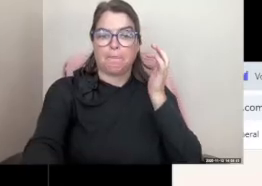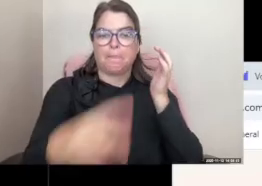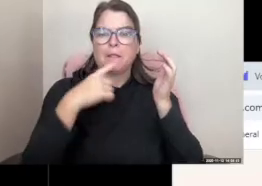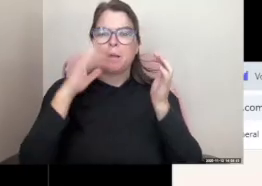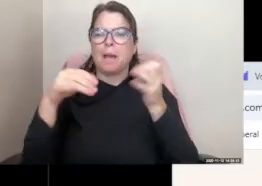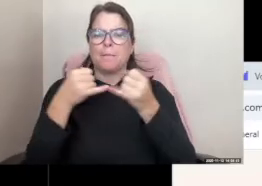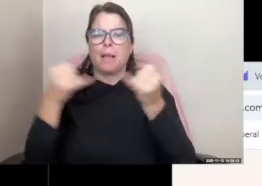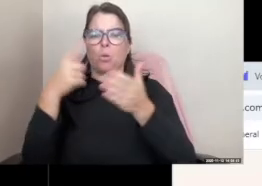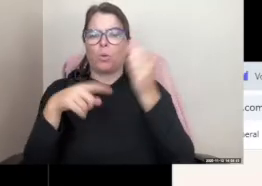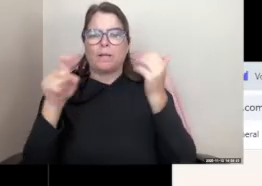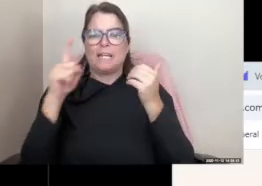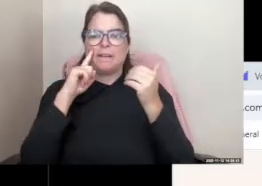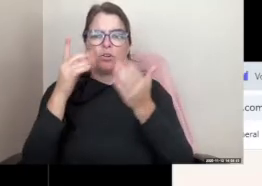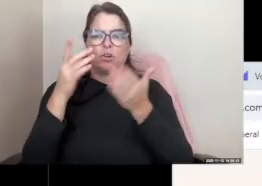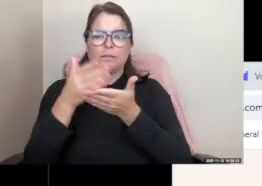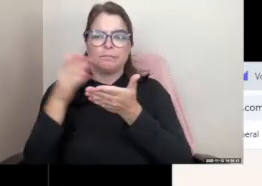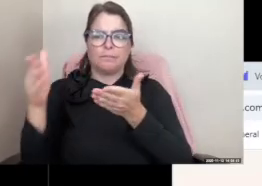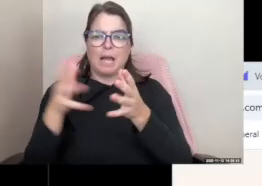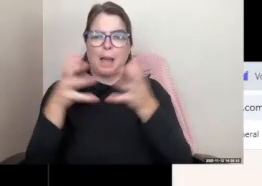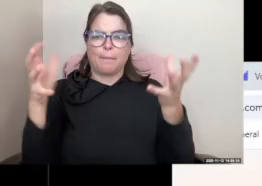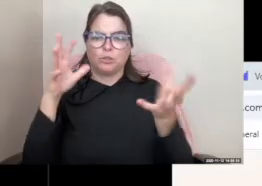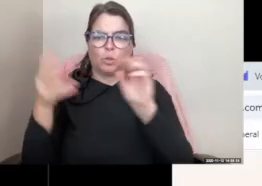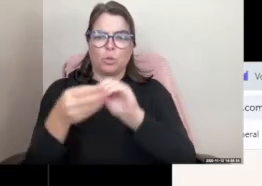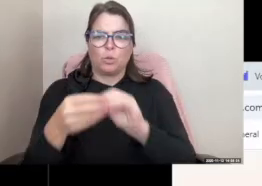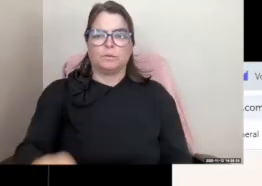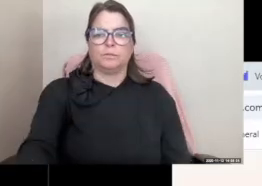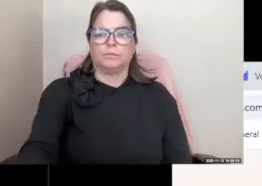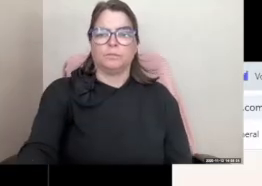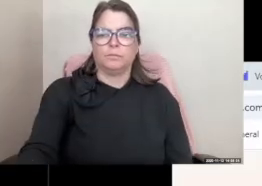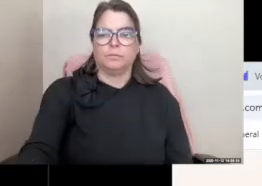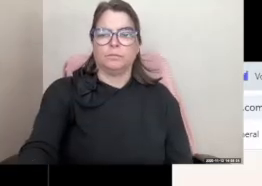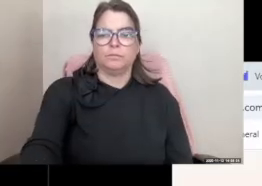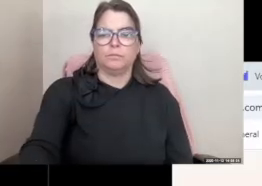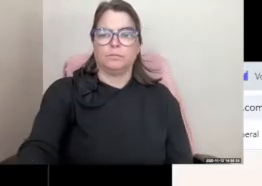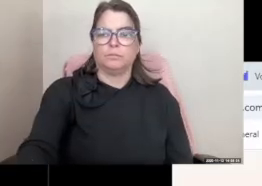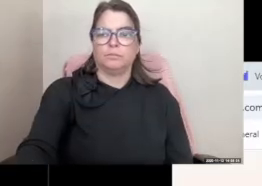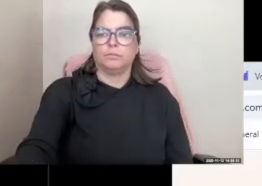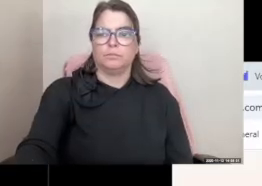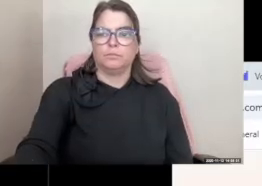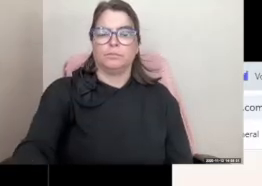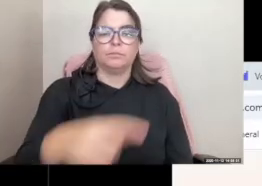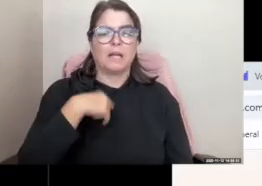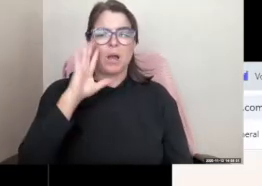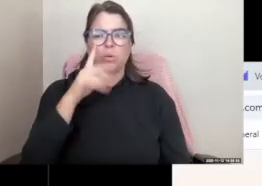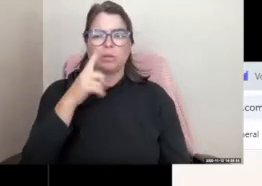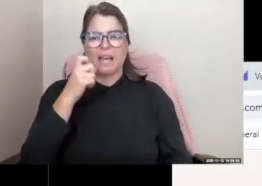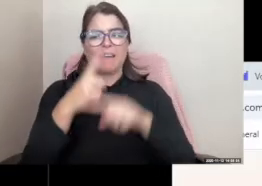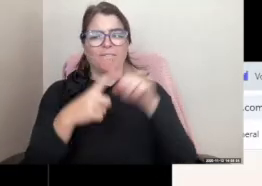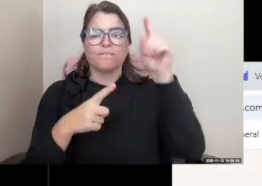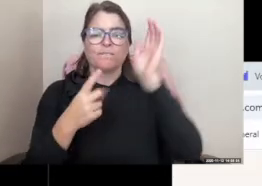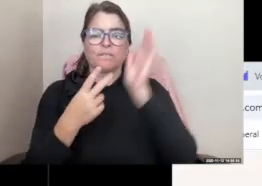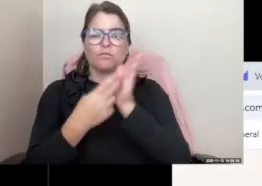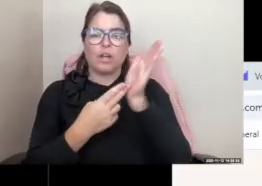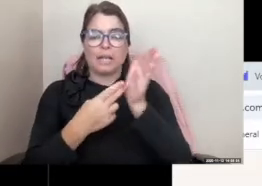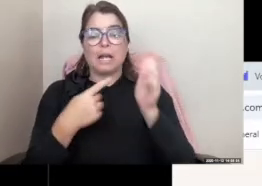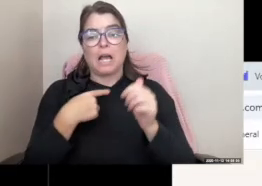aside to allow folks who are ready, especially when these trucks are in the marketplace, proving themselves commercially, will ideally see a large uptick.